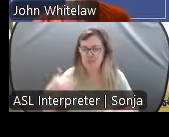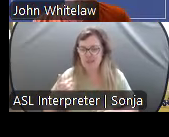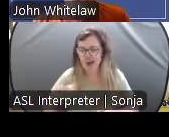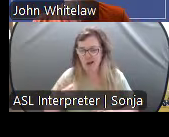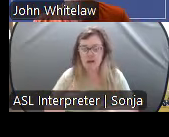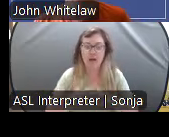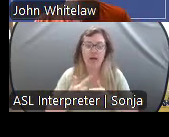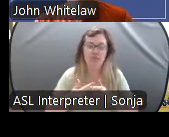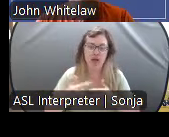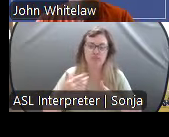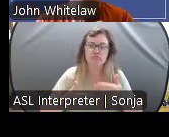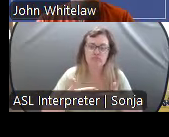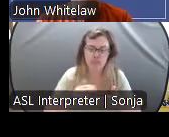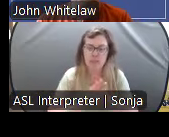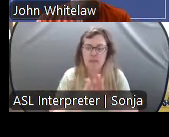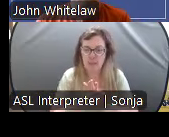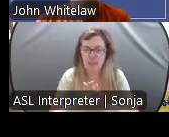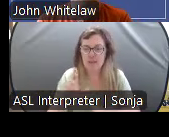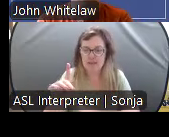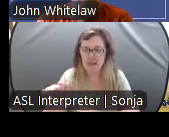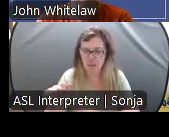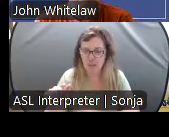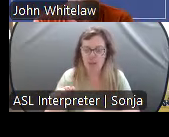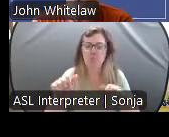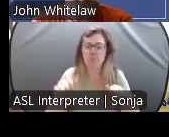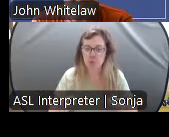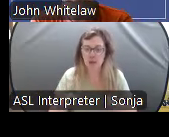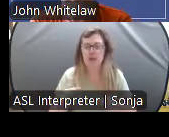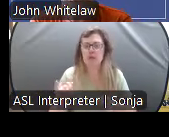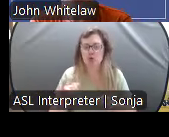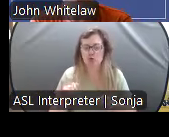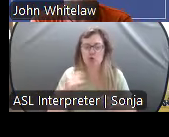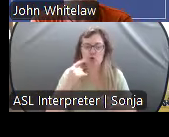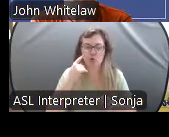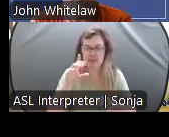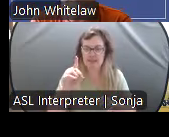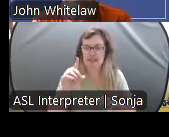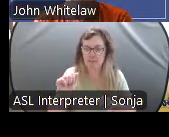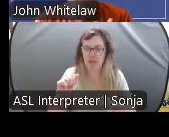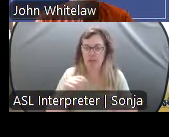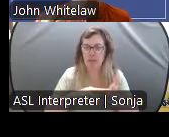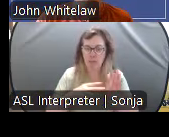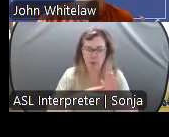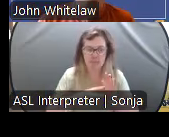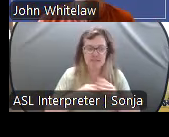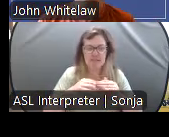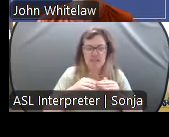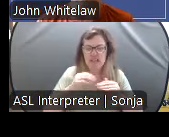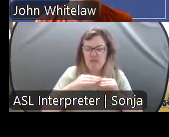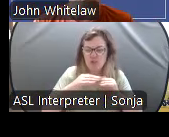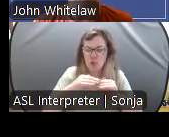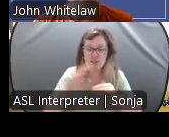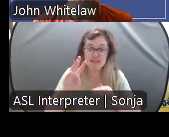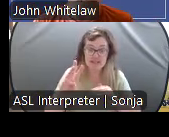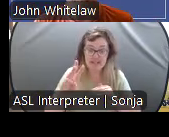a disability, but you can be insured for disability purposes in as few as 6 quarters, depending on how young you are when